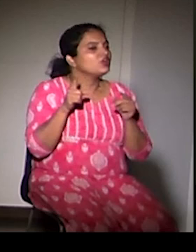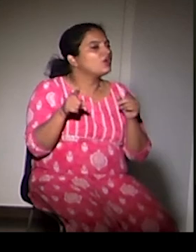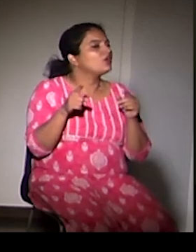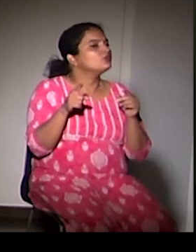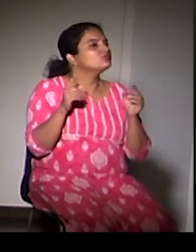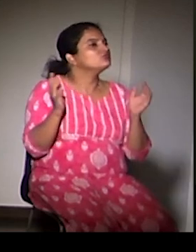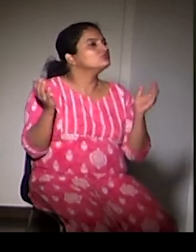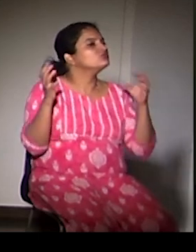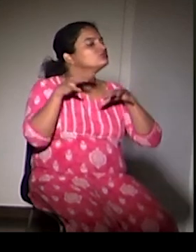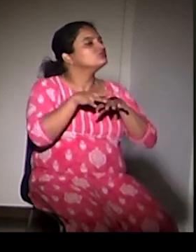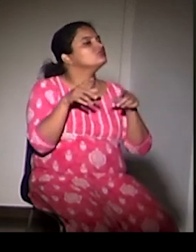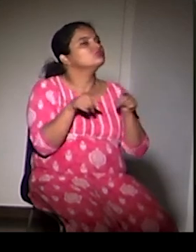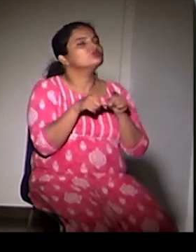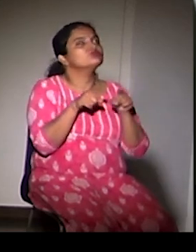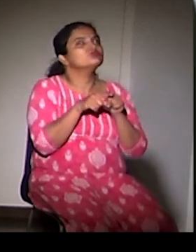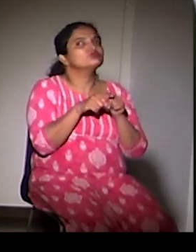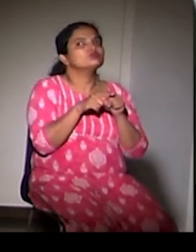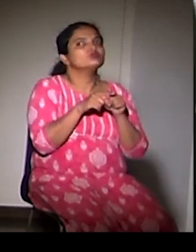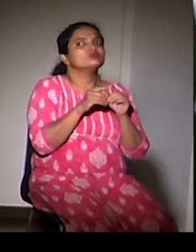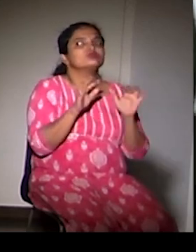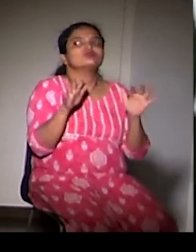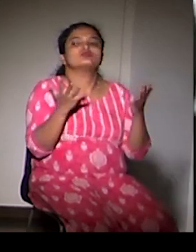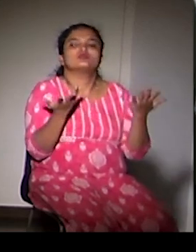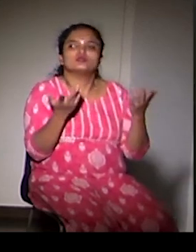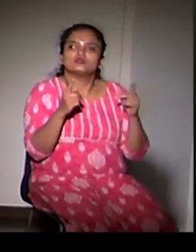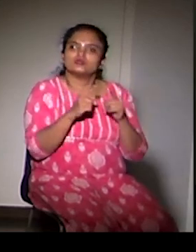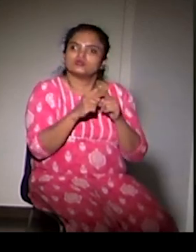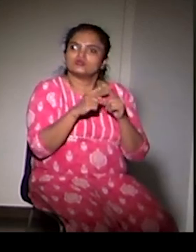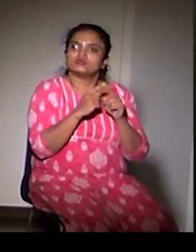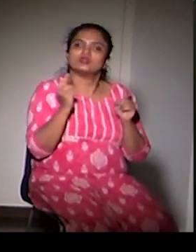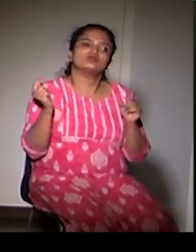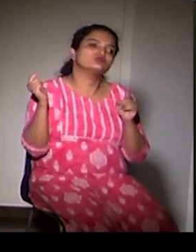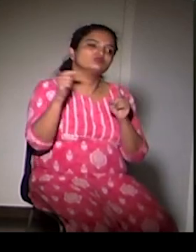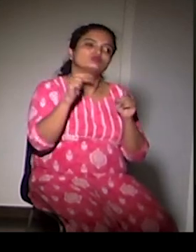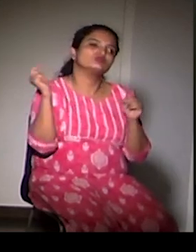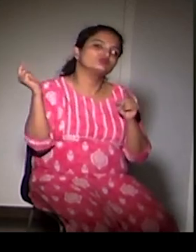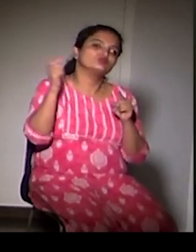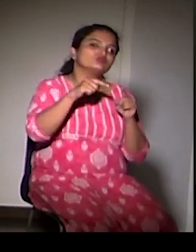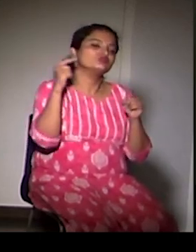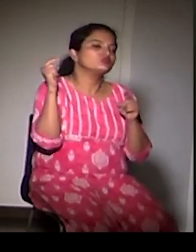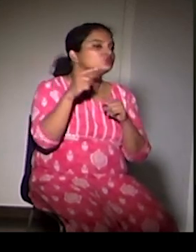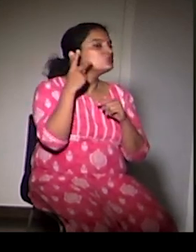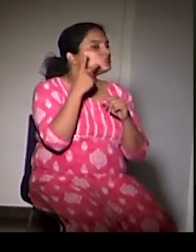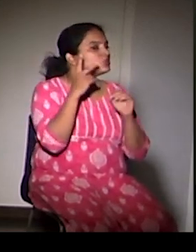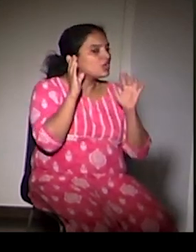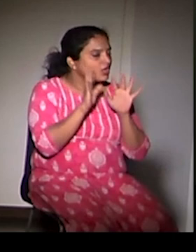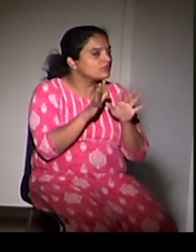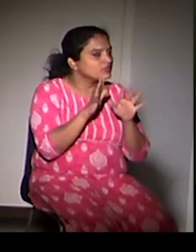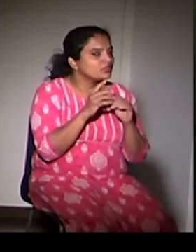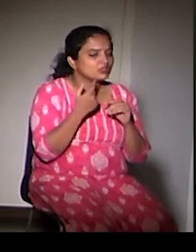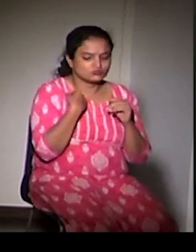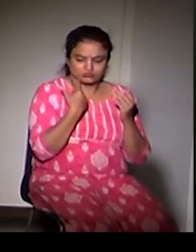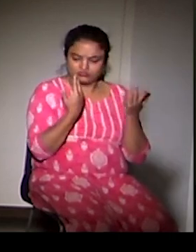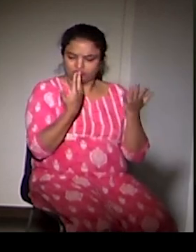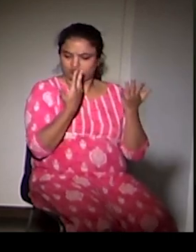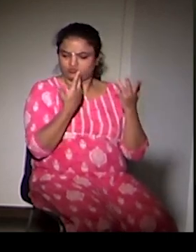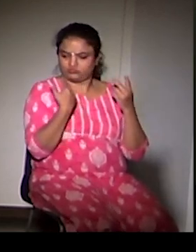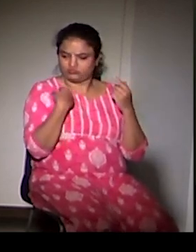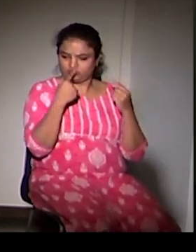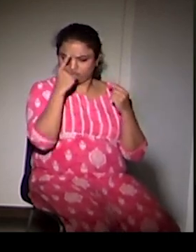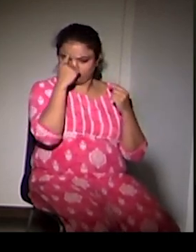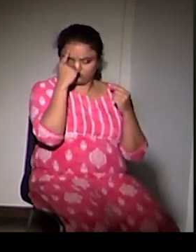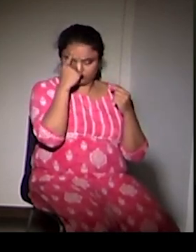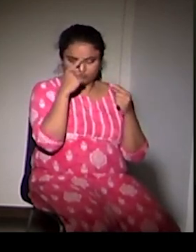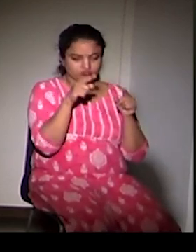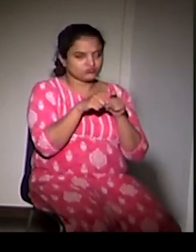but many of them still come from these two monuments. So in a way, one's got to be a little